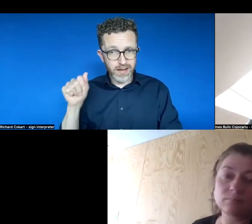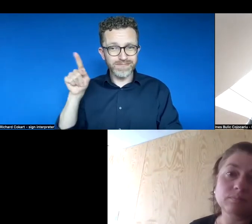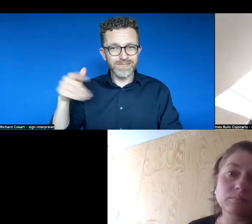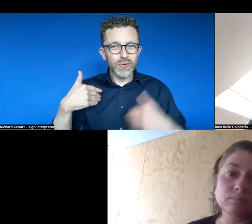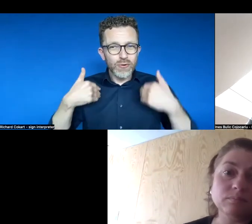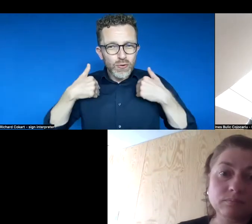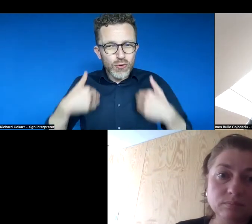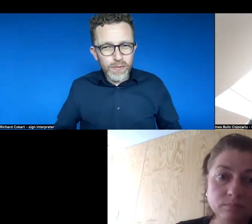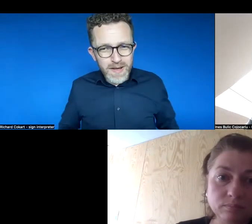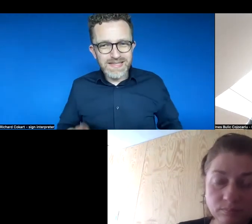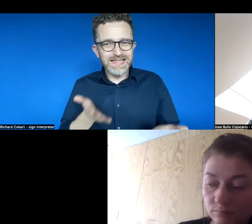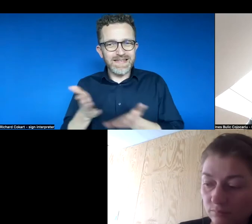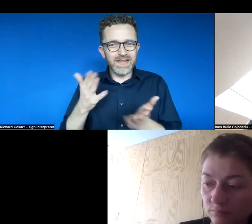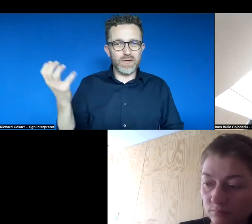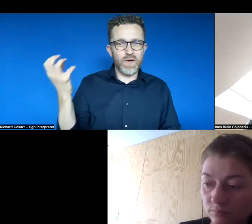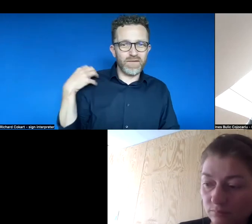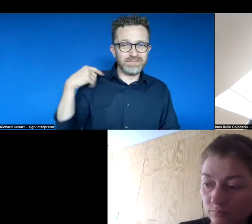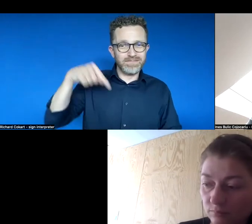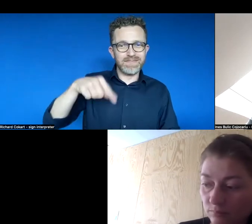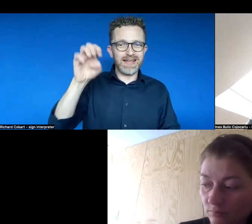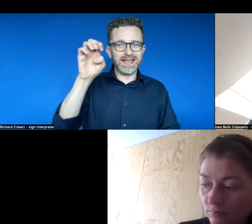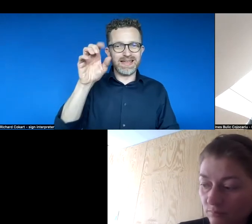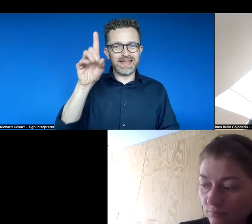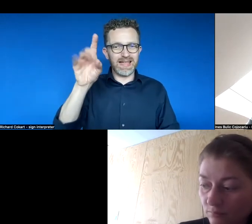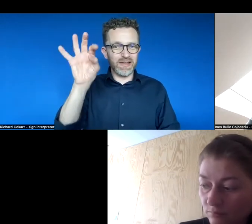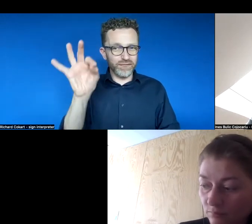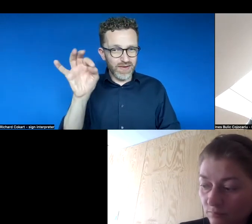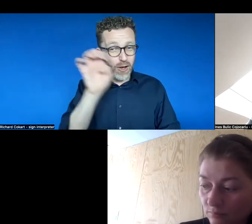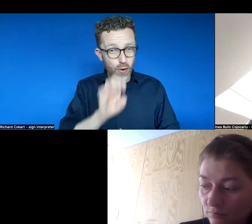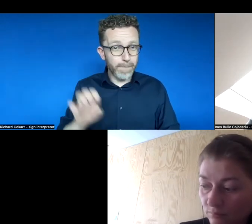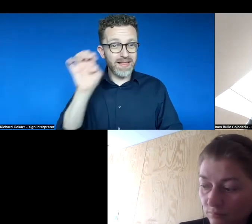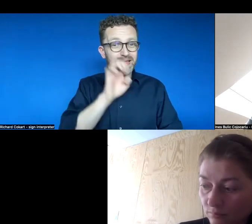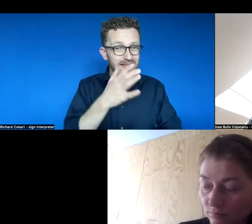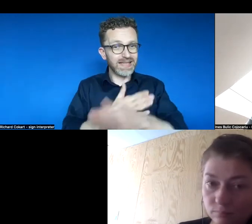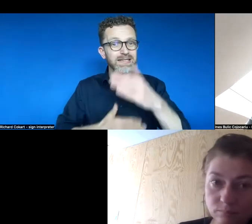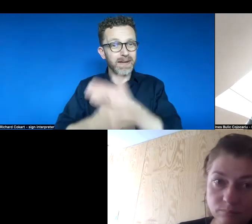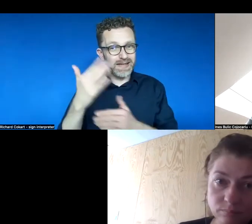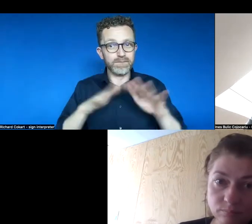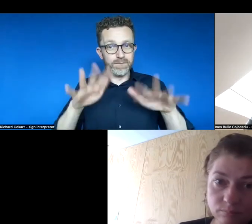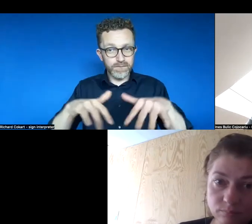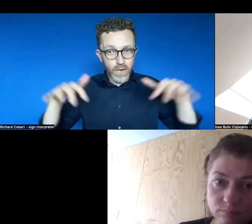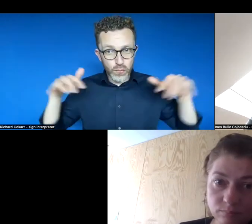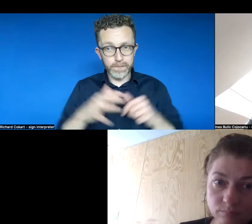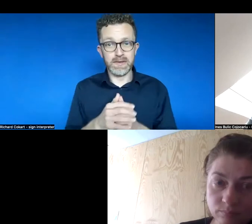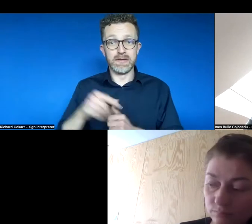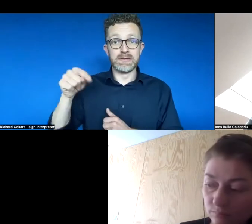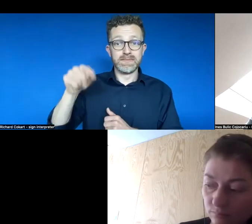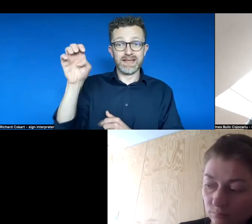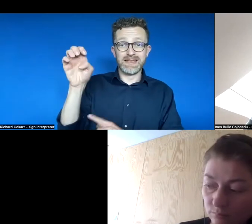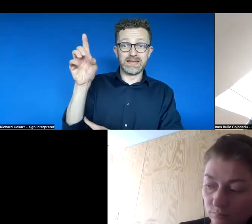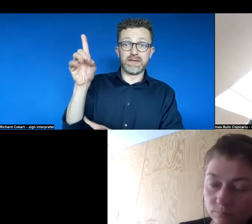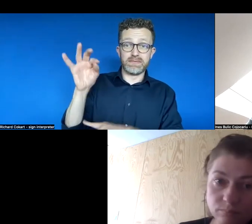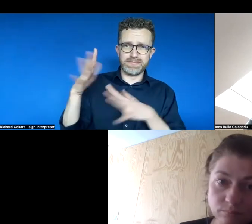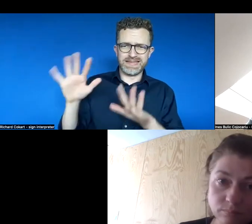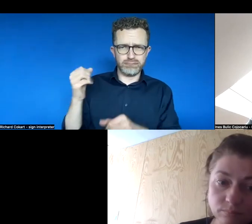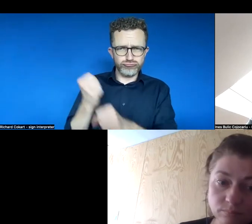work to support people with disabilities from Ukraine. So it would be great to hear from